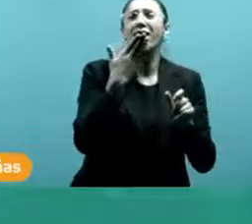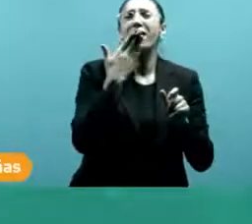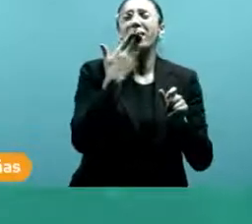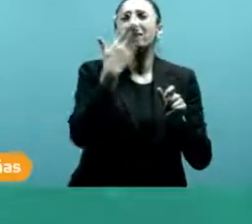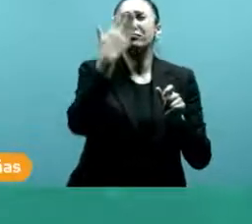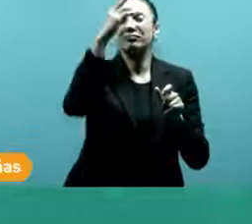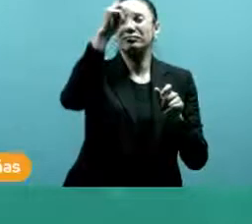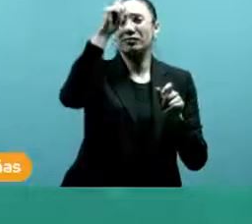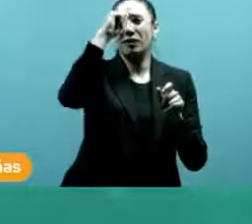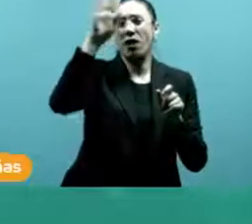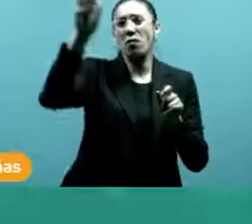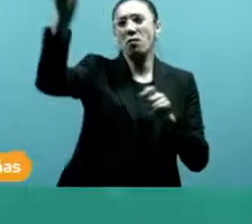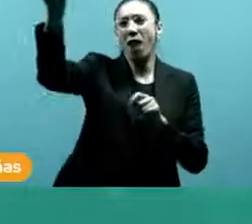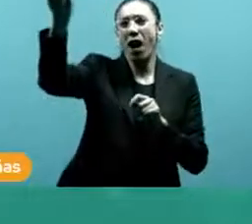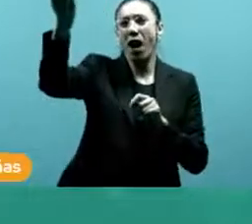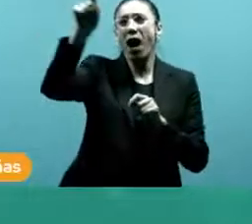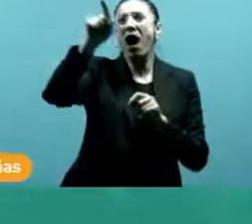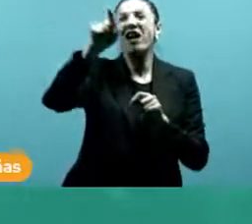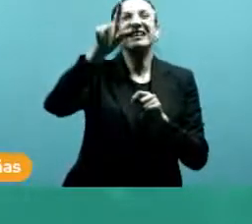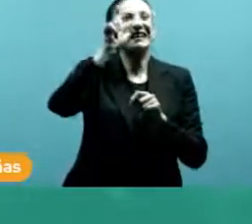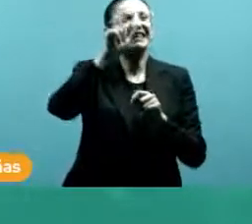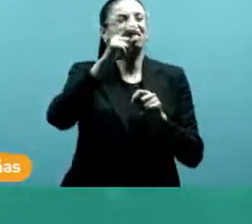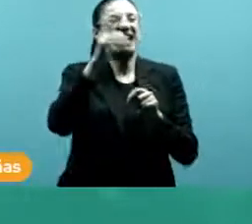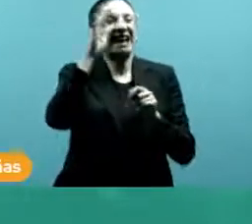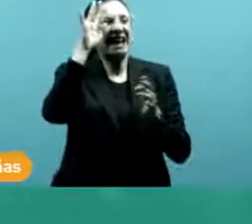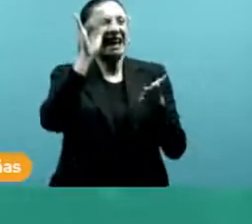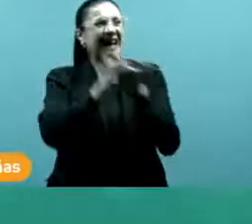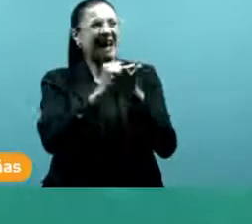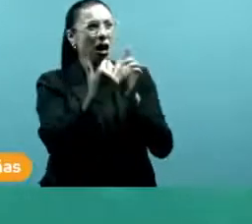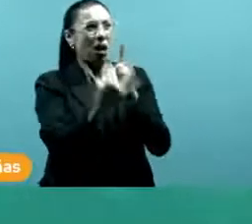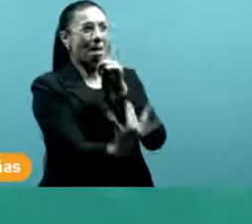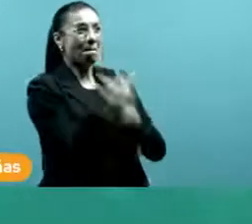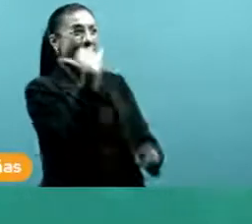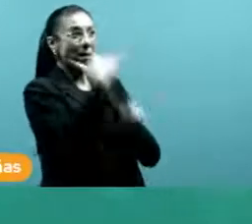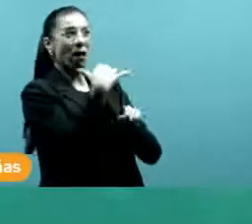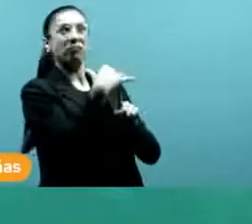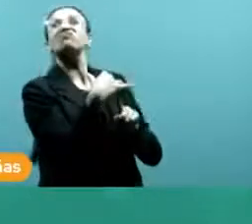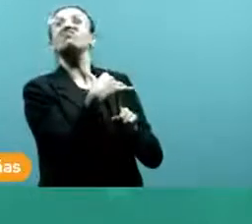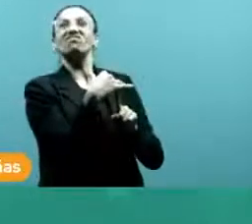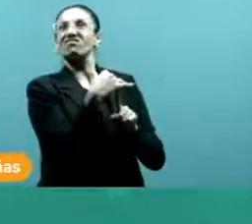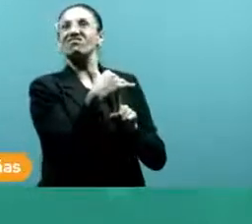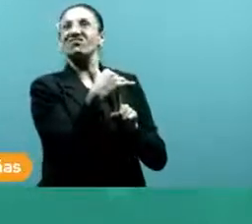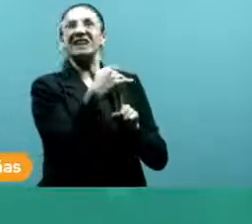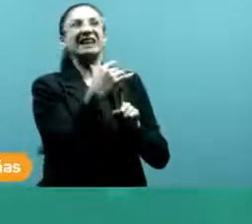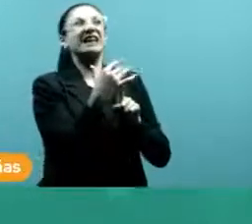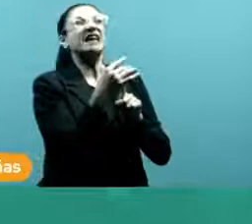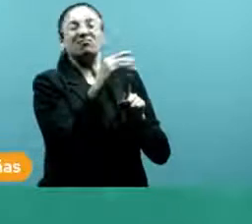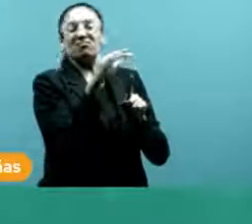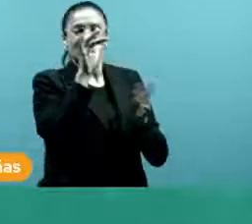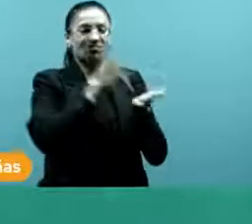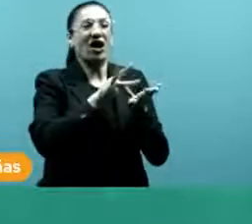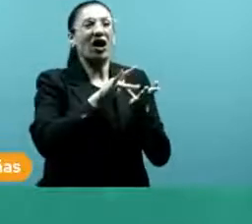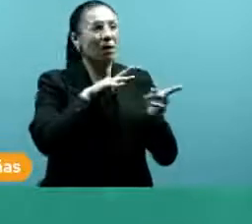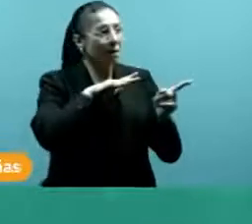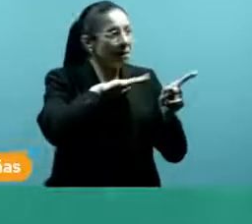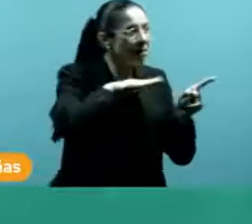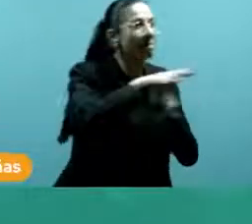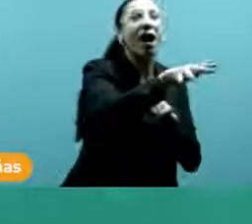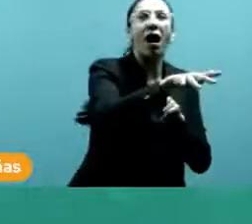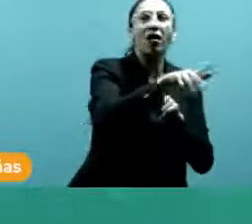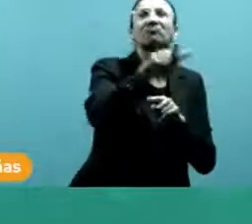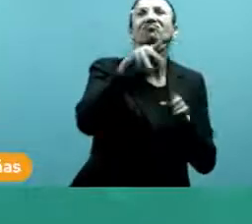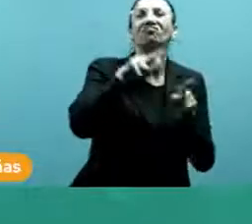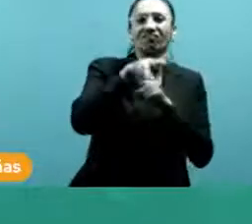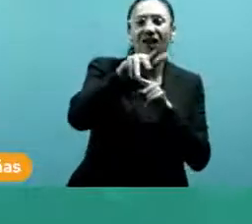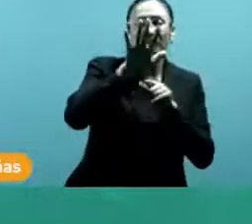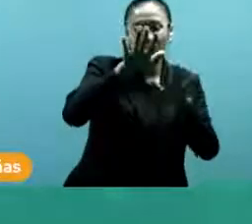consideraba enemigos and they were attacked, by this concentration y eran atacados en estos campos de concentración. So the